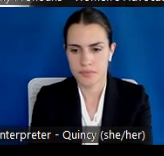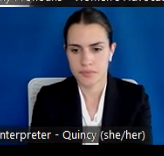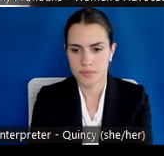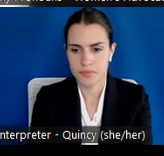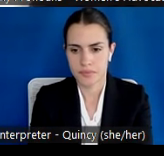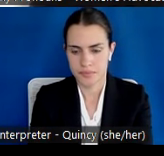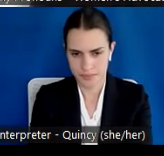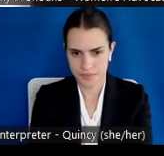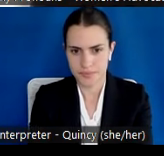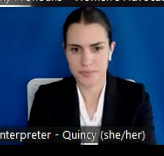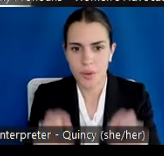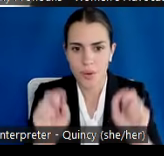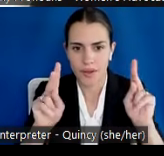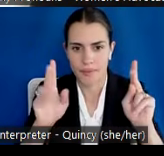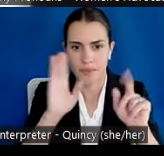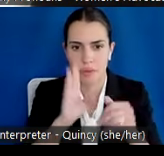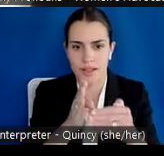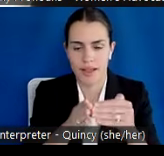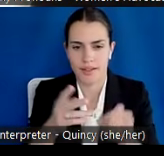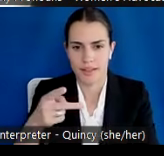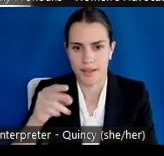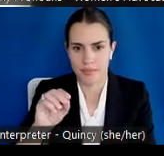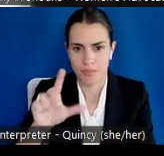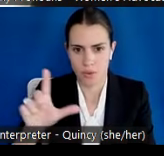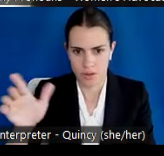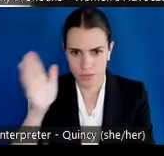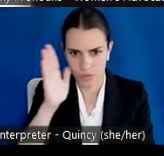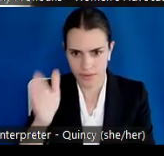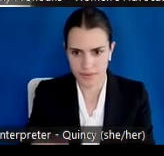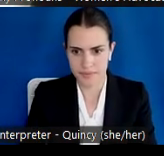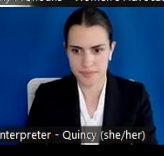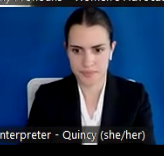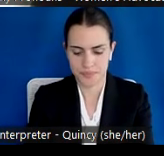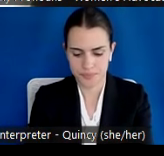All right, I will go ahead and end the poll and share